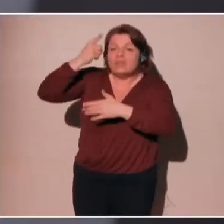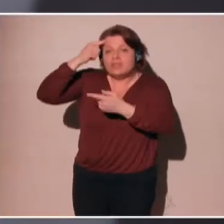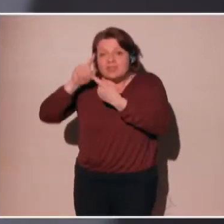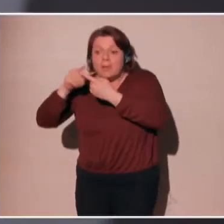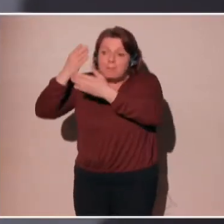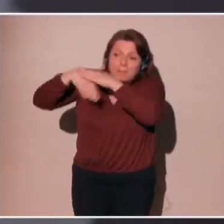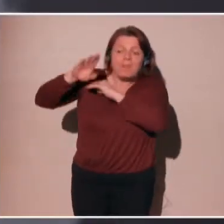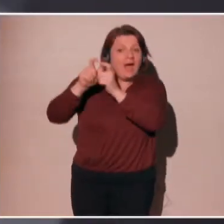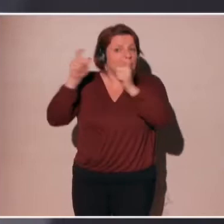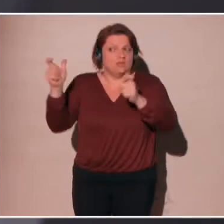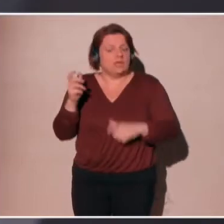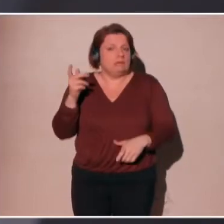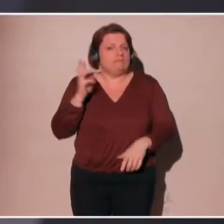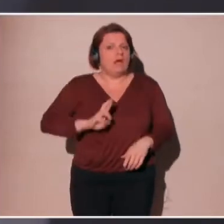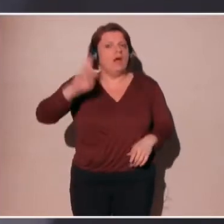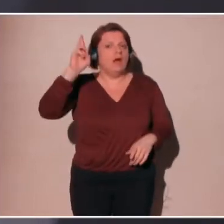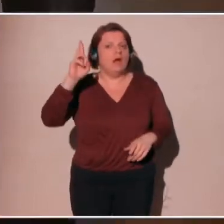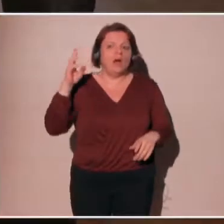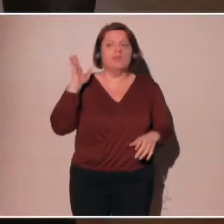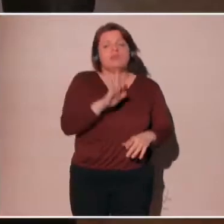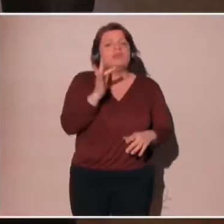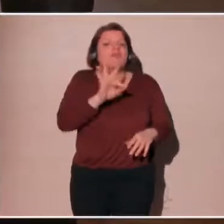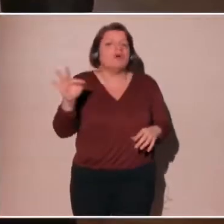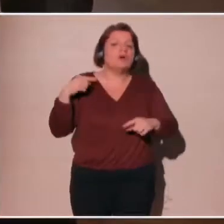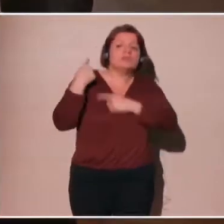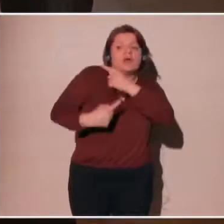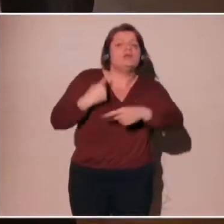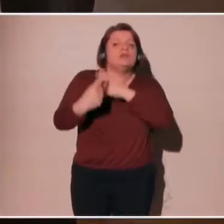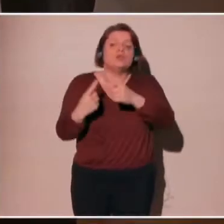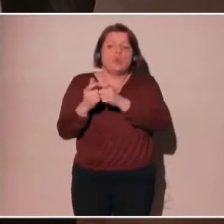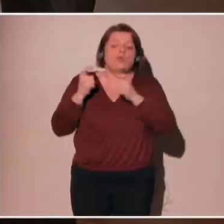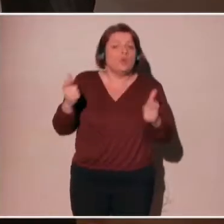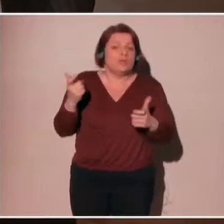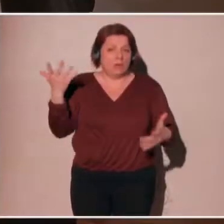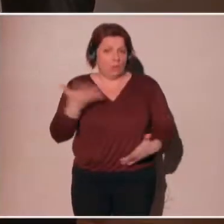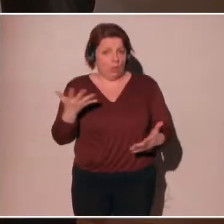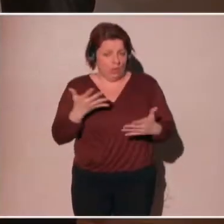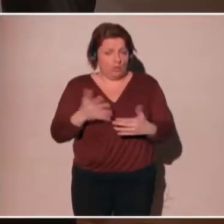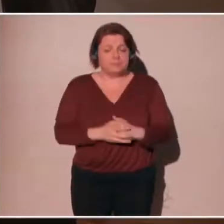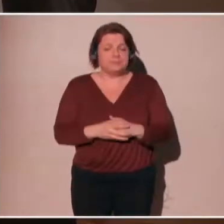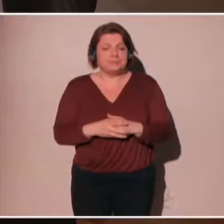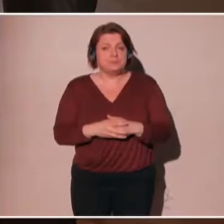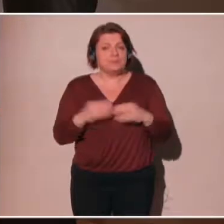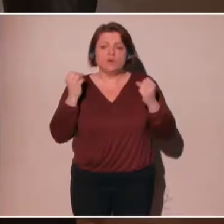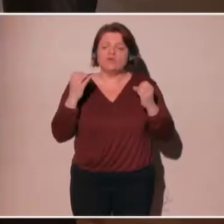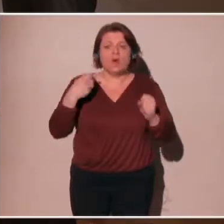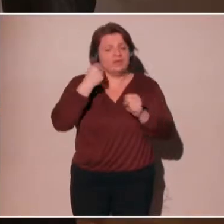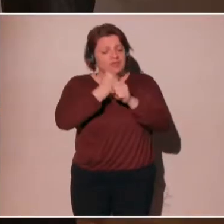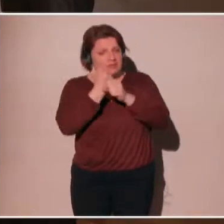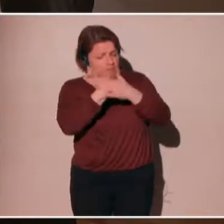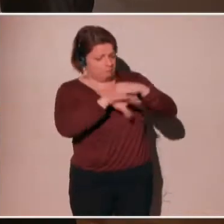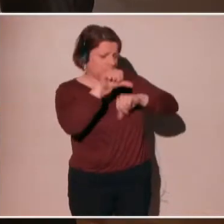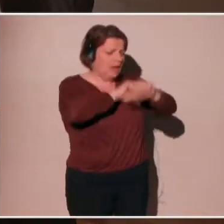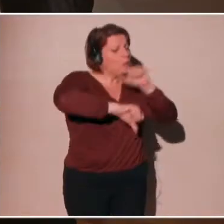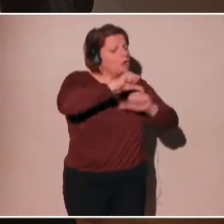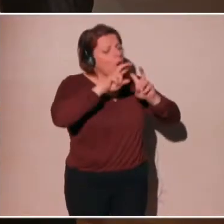of having a researcher career in the industry, or if there is such a history, it's very rare. The idea in France is generally to